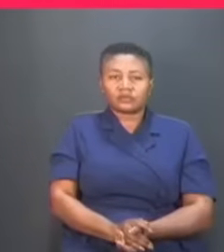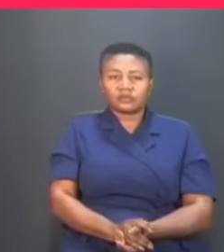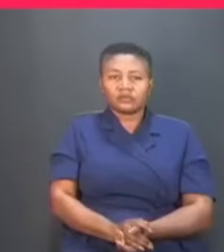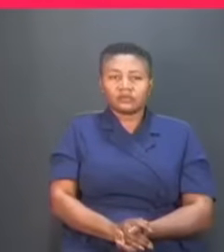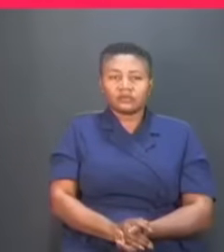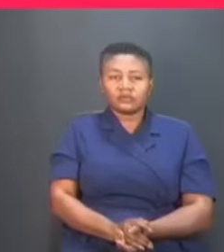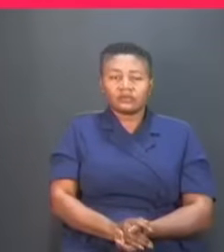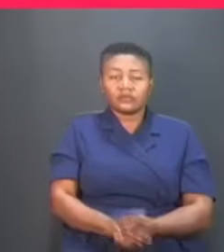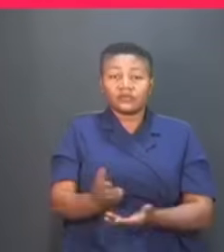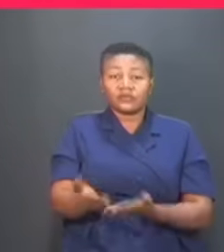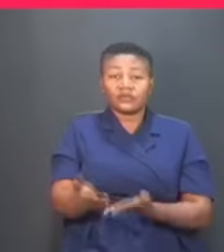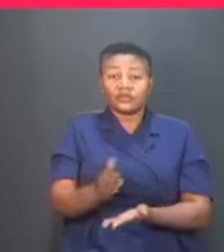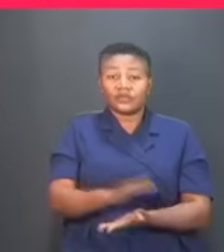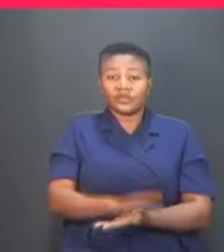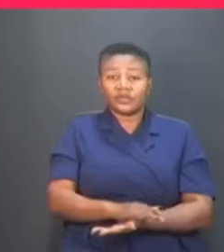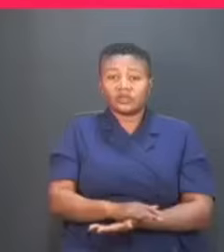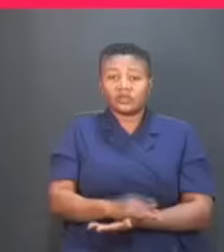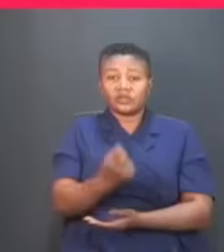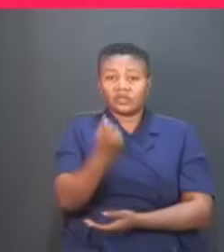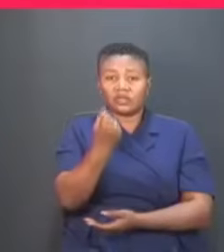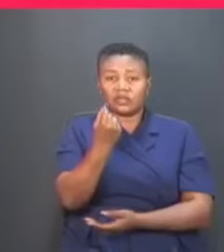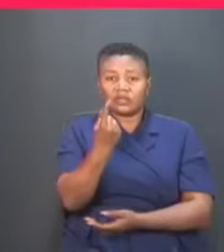Page 11.